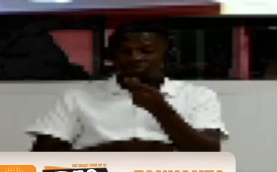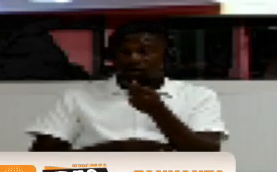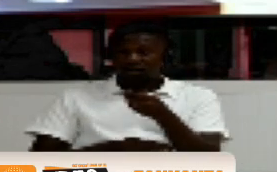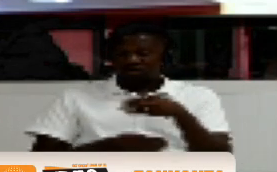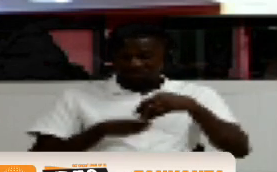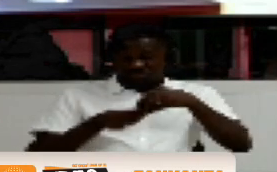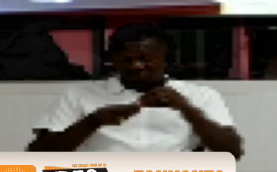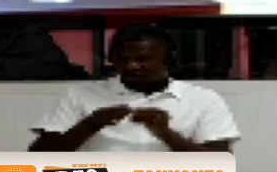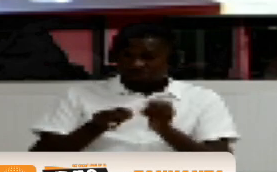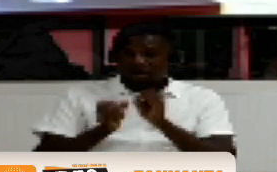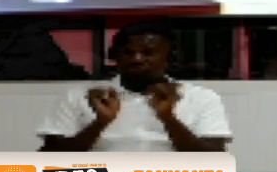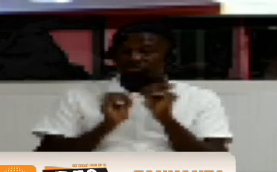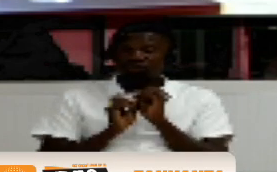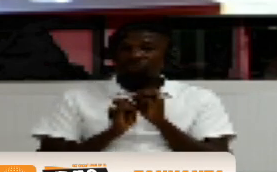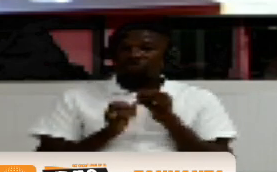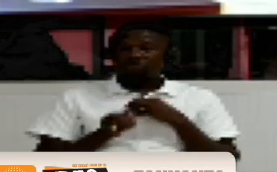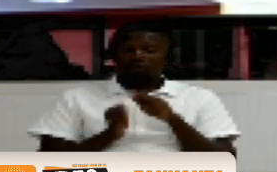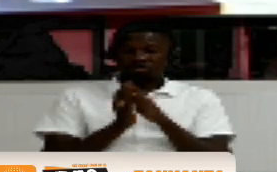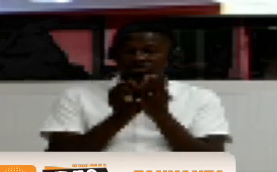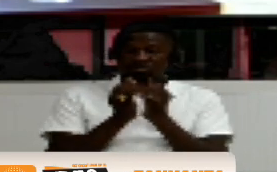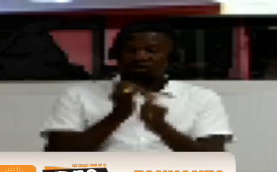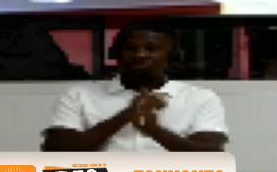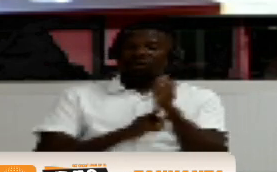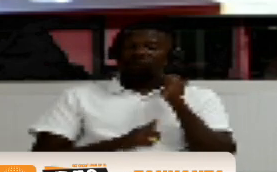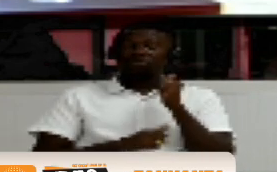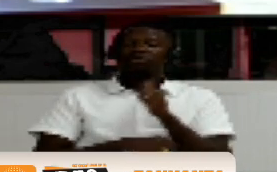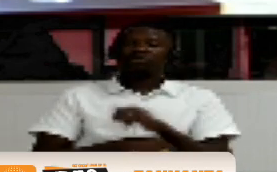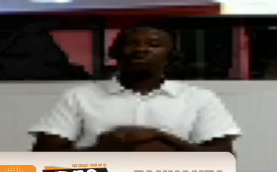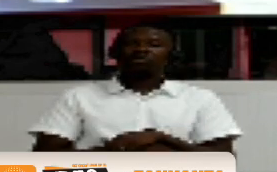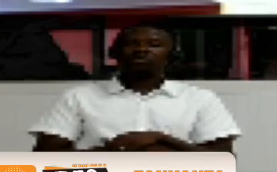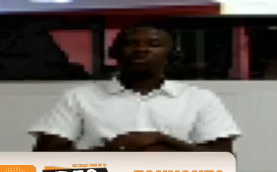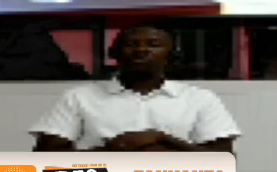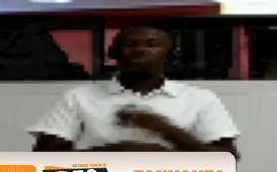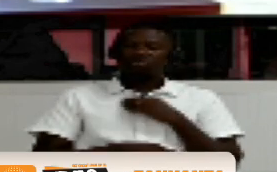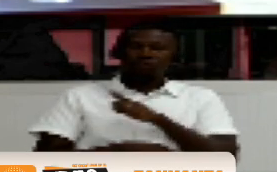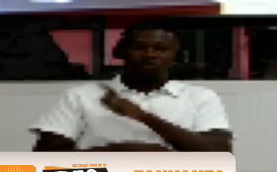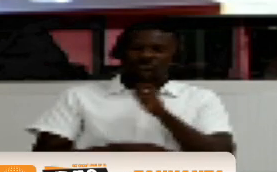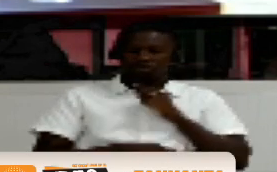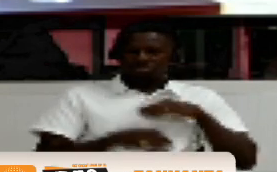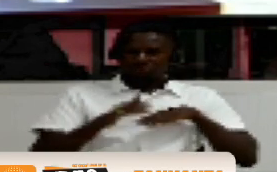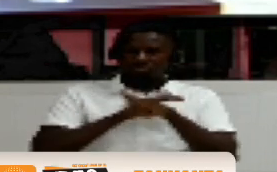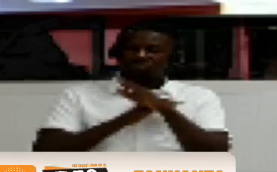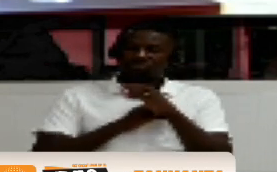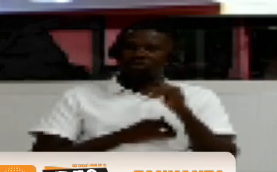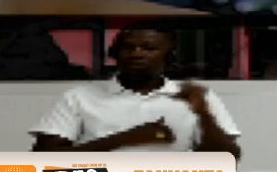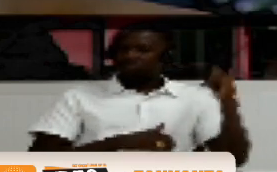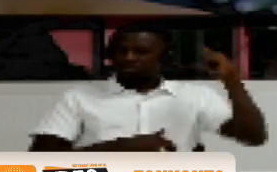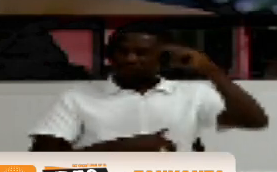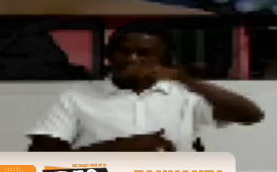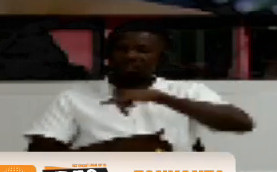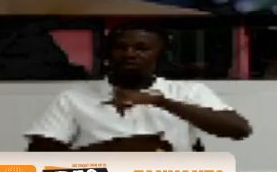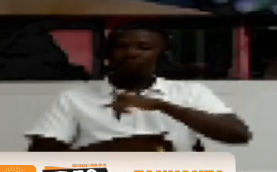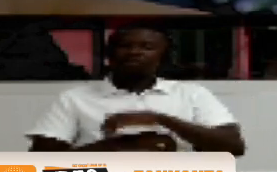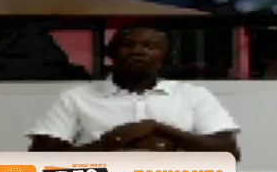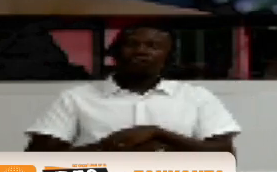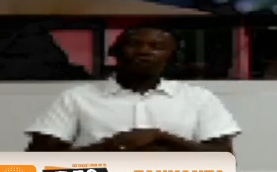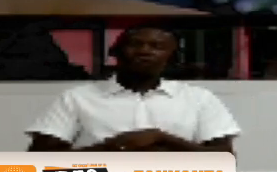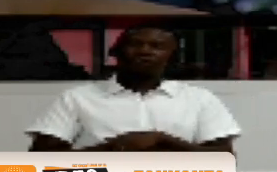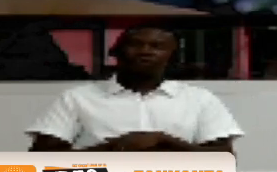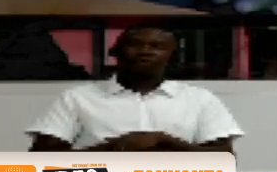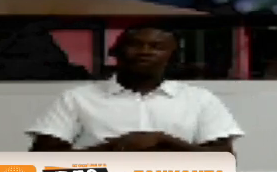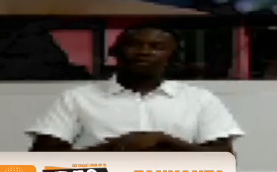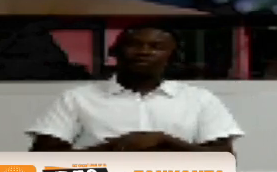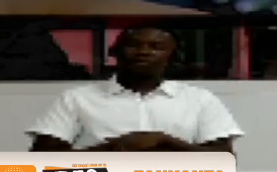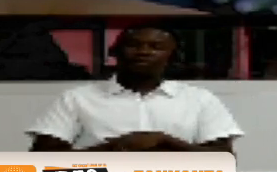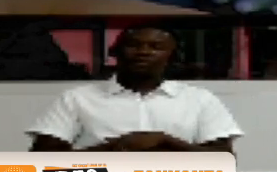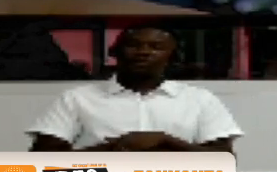our passports were given back to us. So we bought the plane. And unlike when you